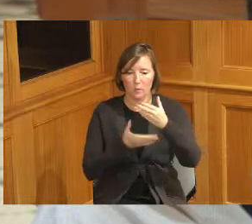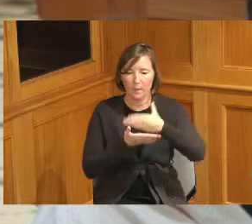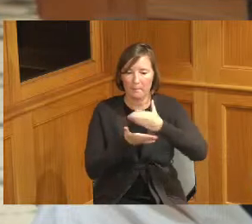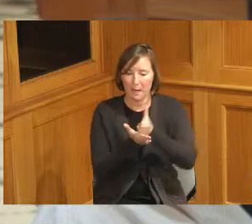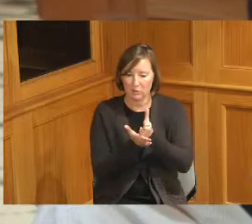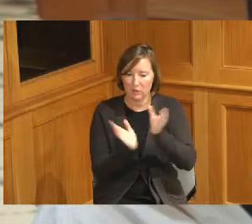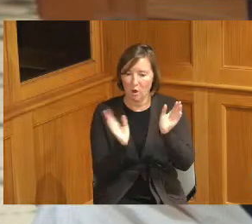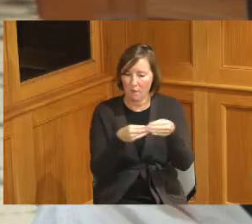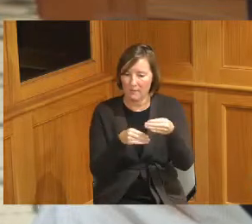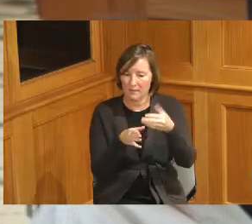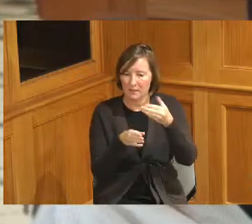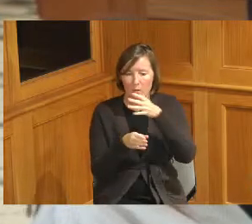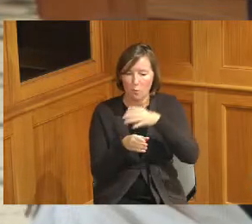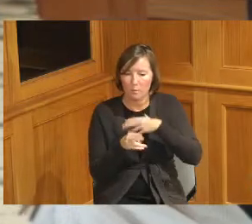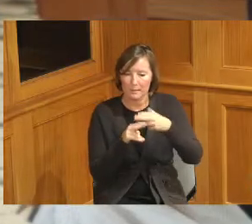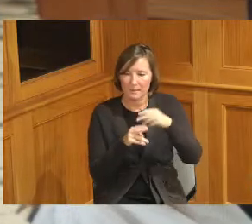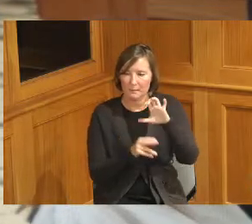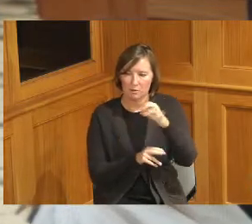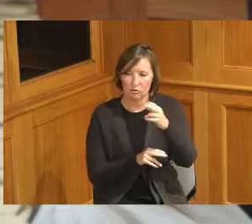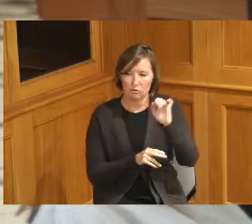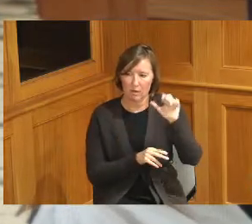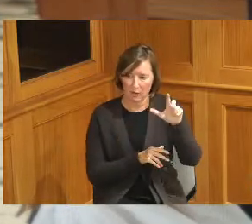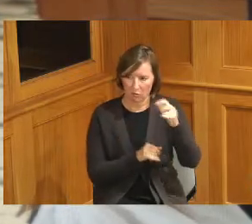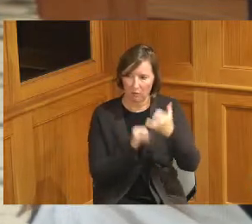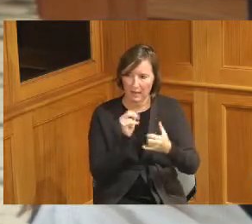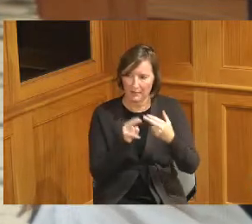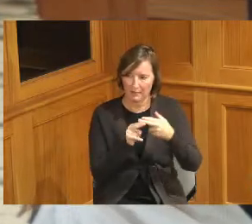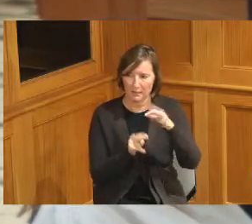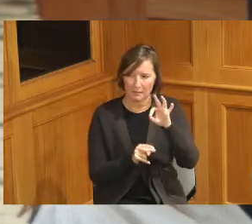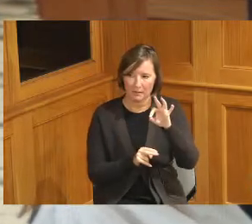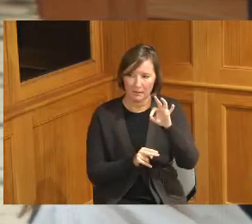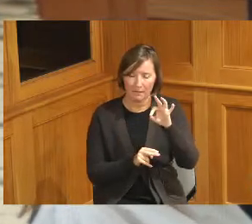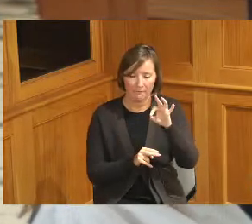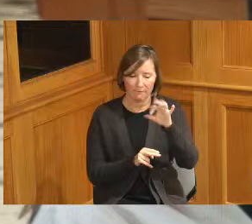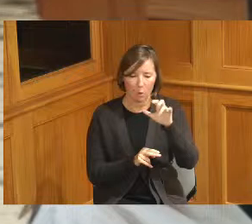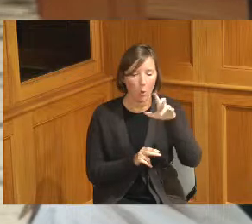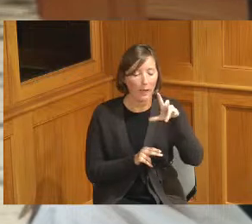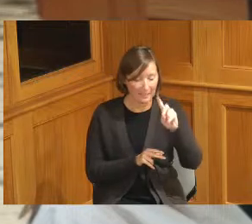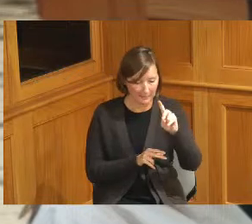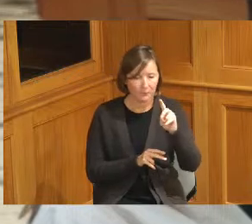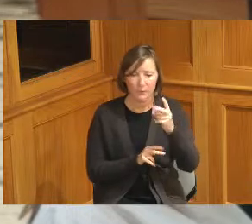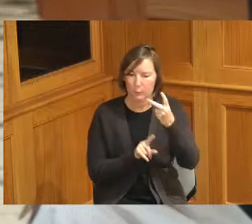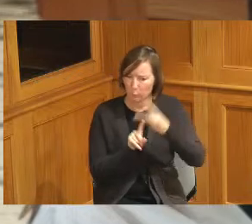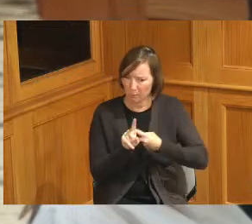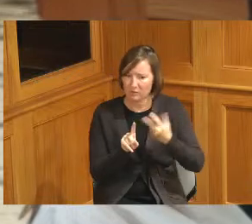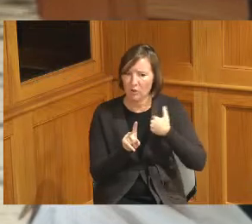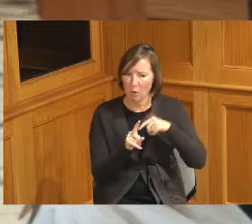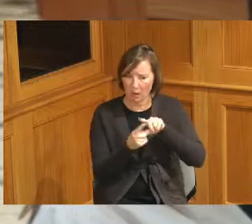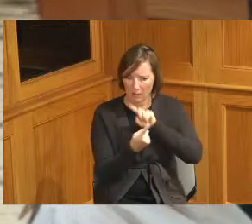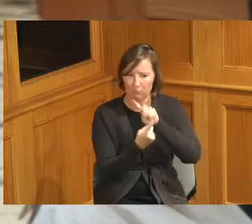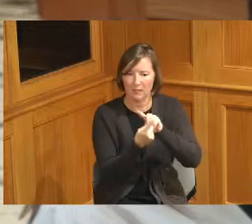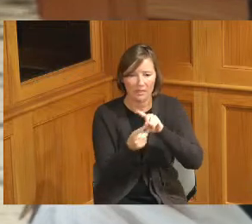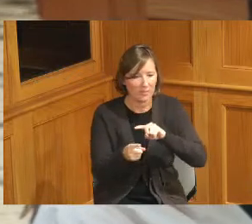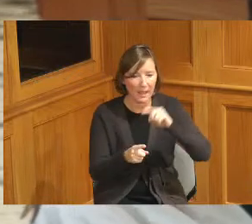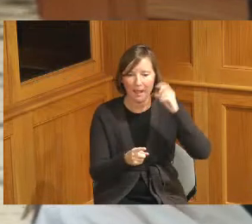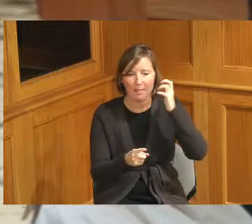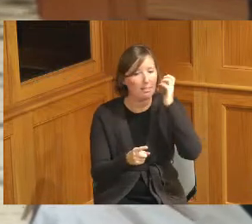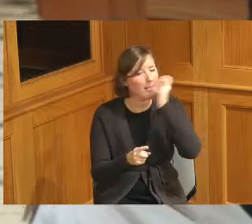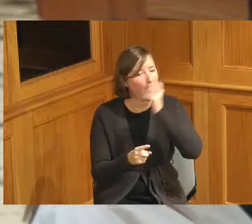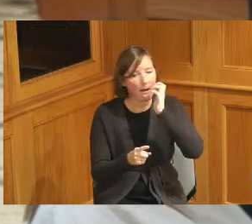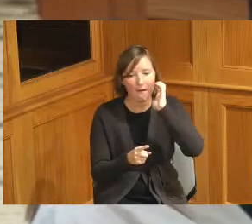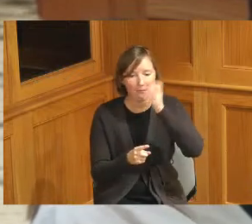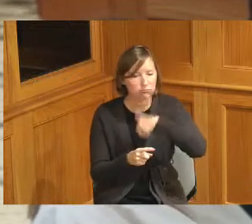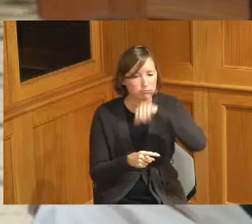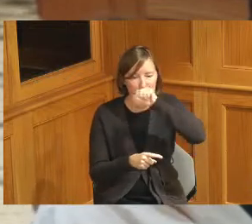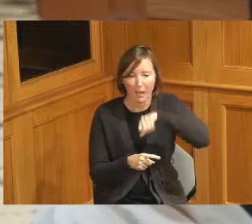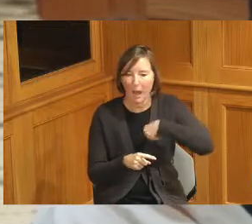Floyd. And, but I went to a reception probably about 2 months ago, and they were just nuts about our fellowship